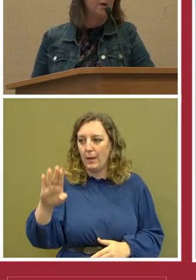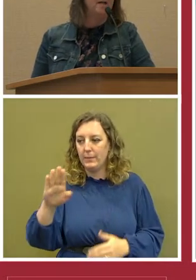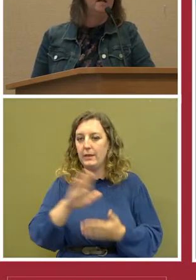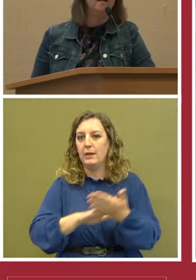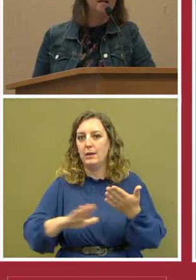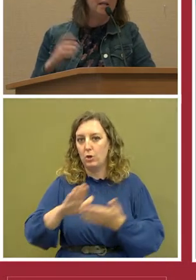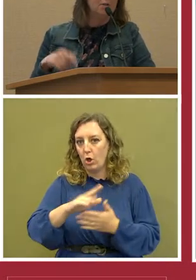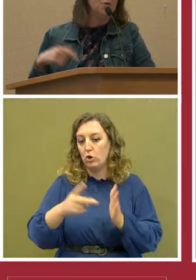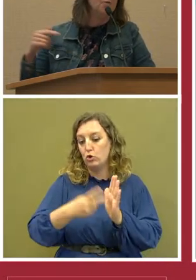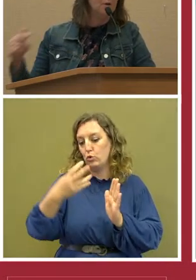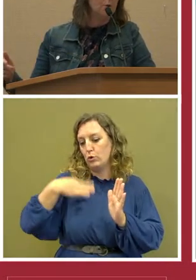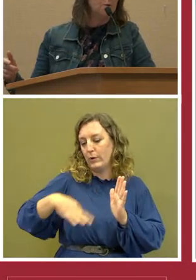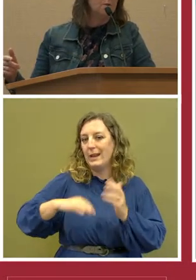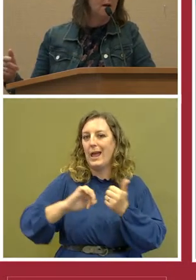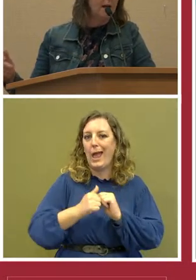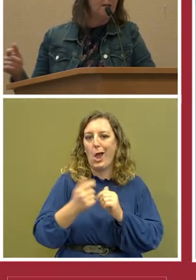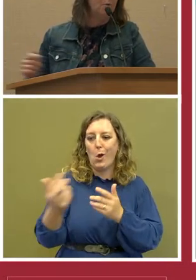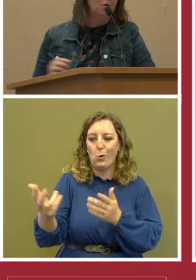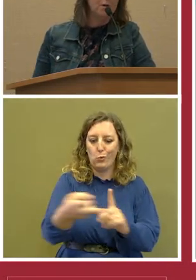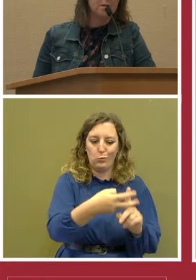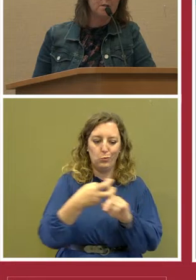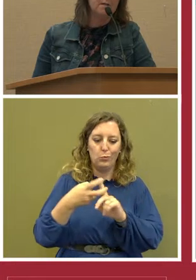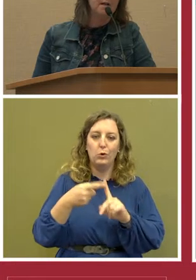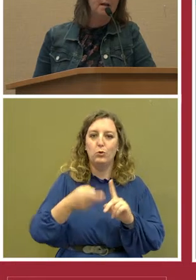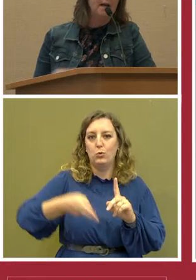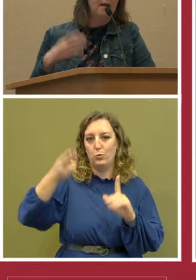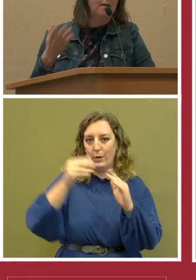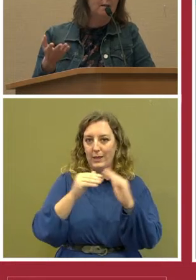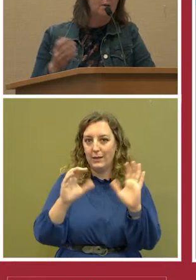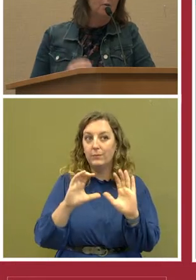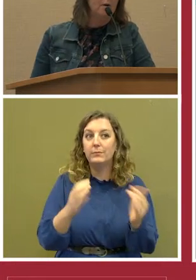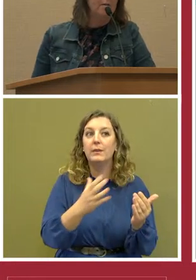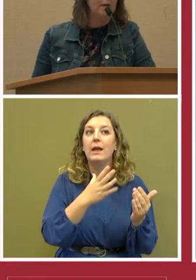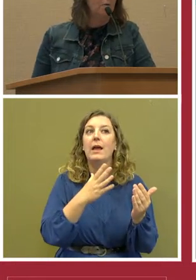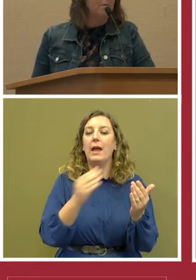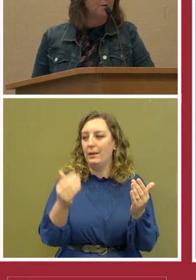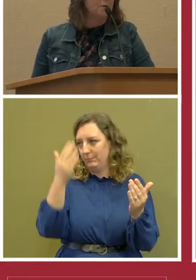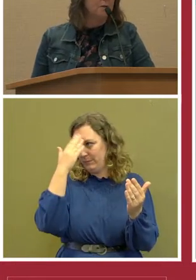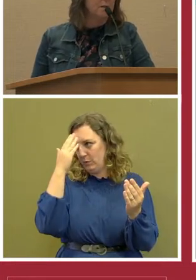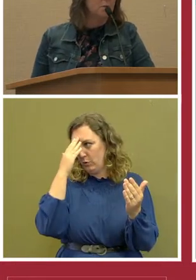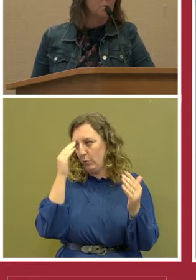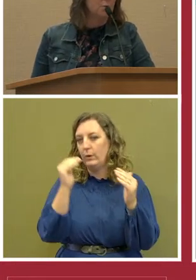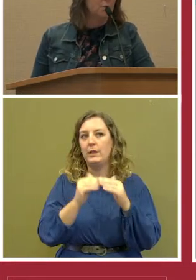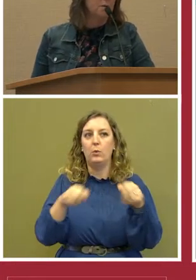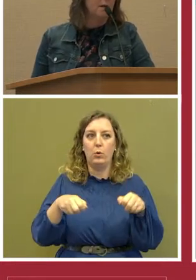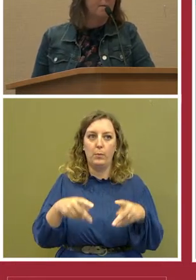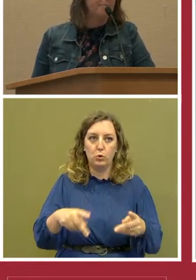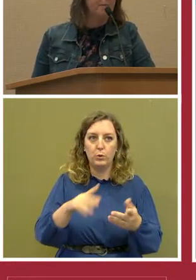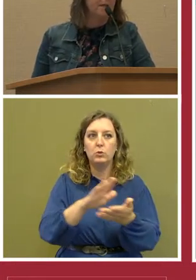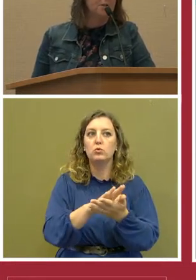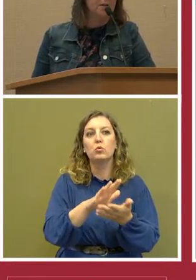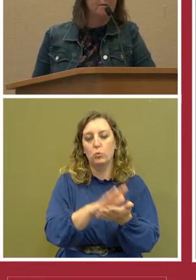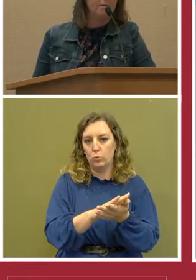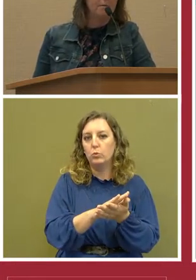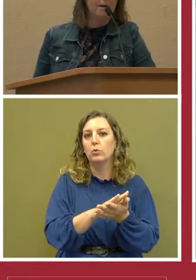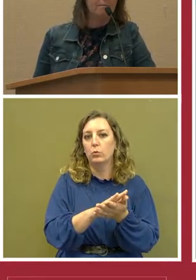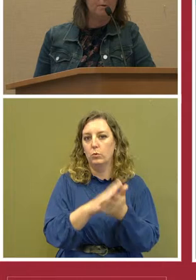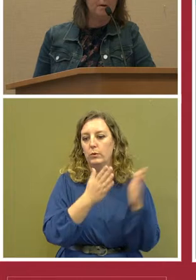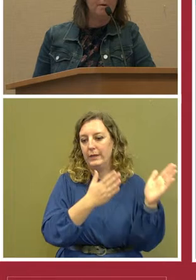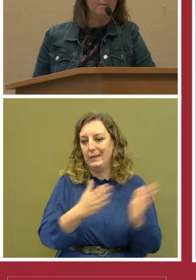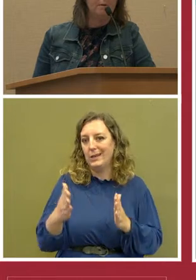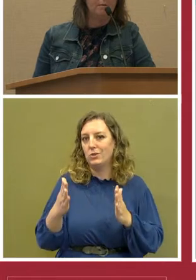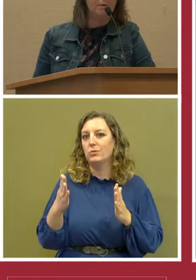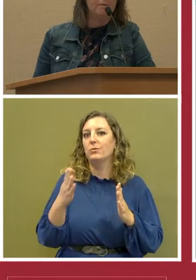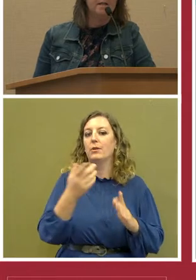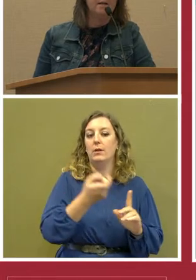college dual credit, into those high-level courses. And I think you're aware of the Equal Opportunity Schools initiative that we've had